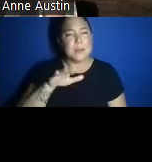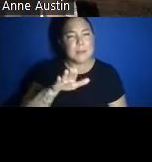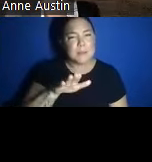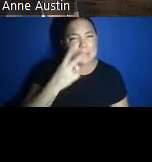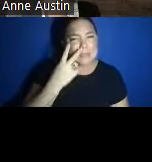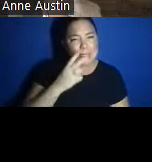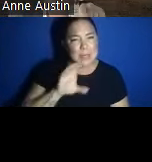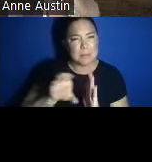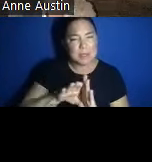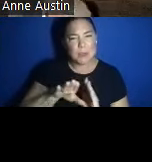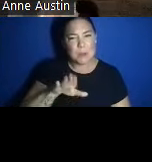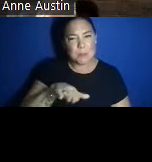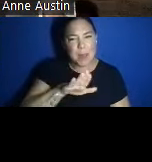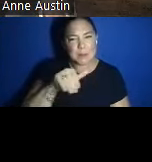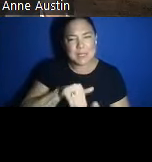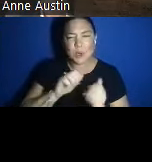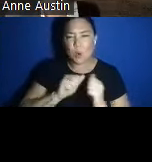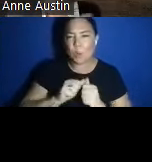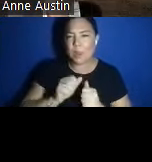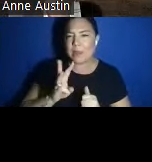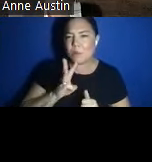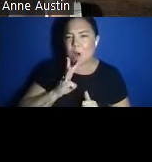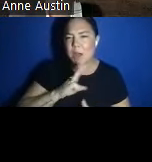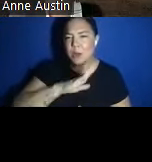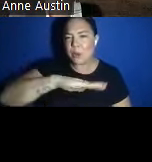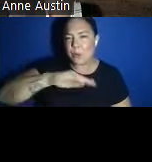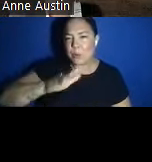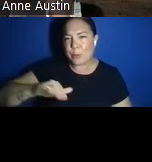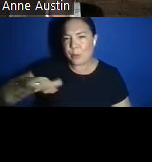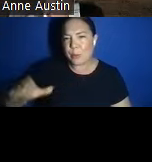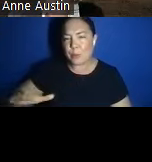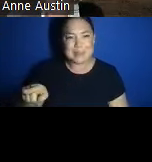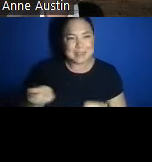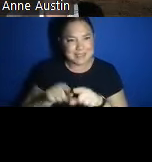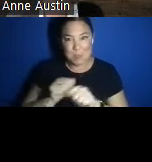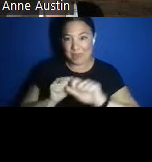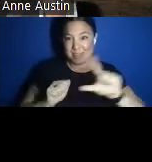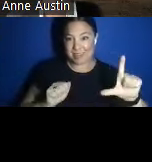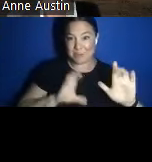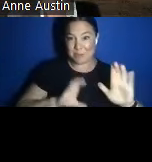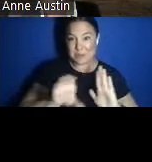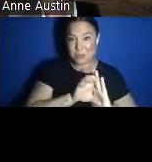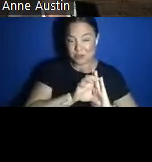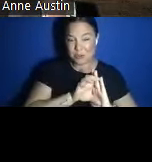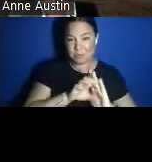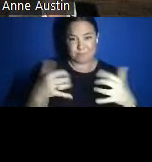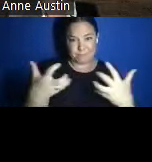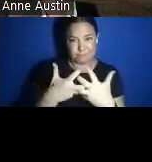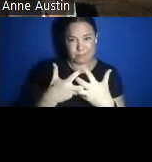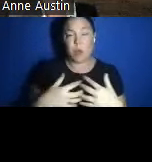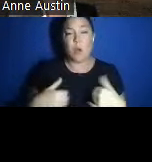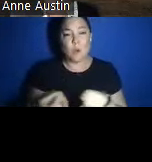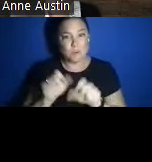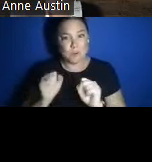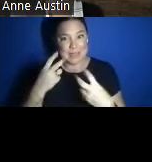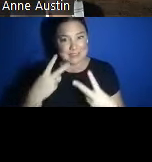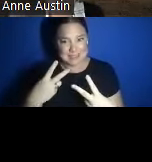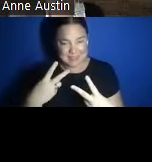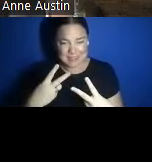marshy environment, we see the wavy line on the left. And you can see also that these are given this